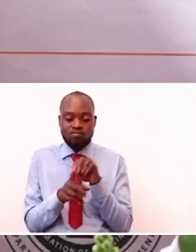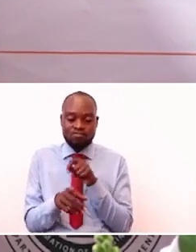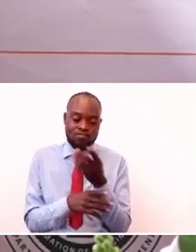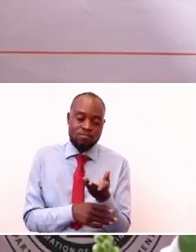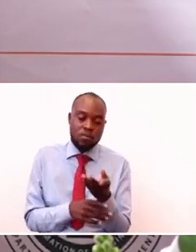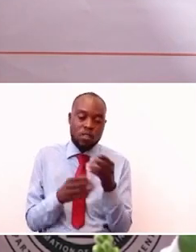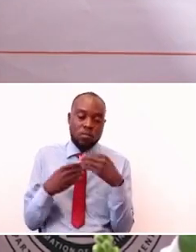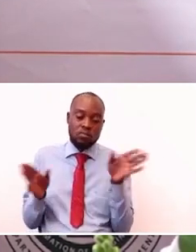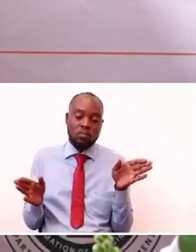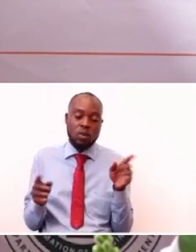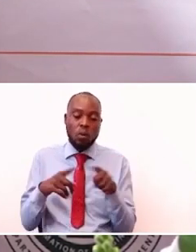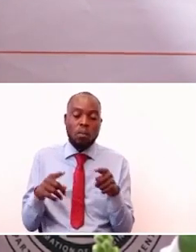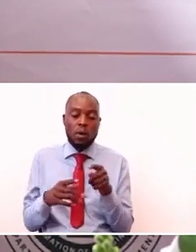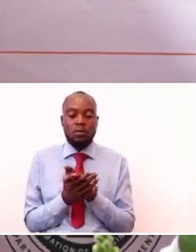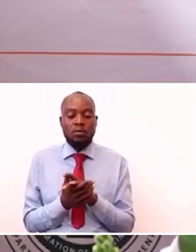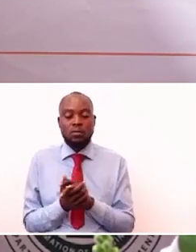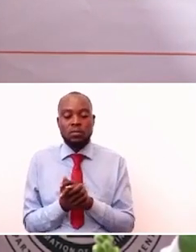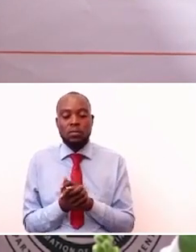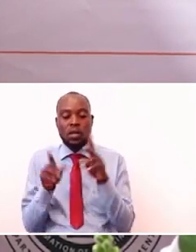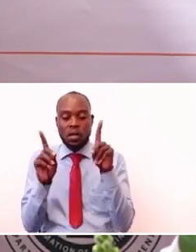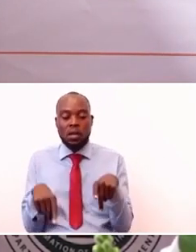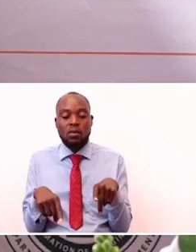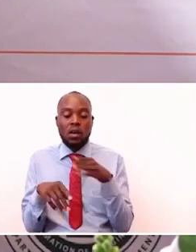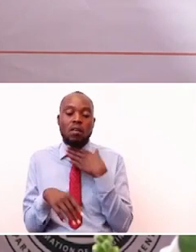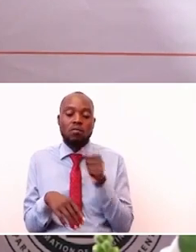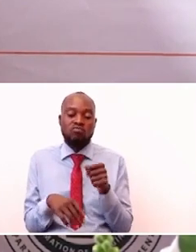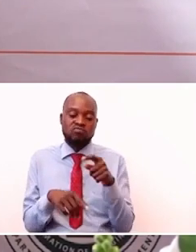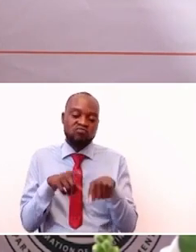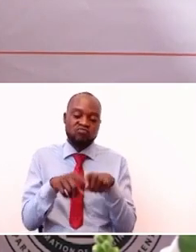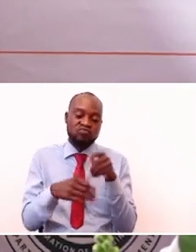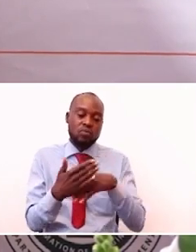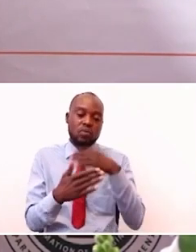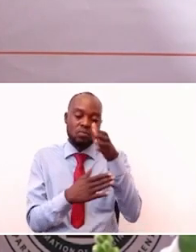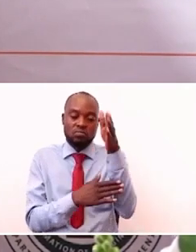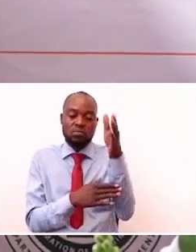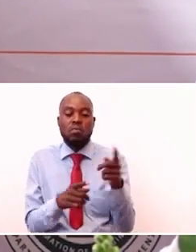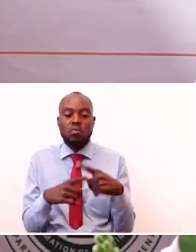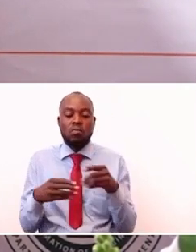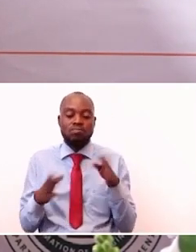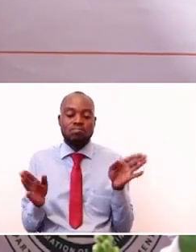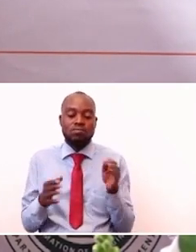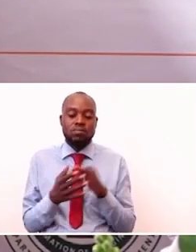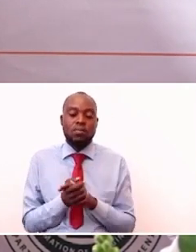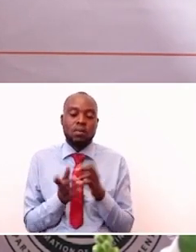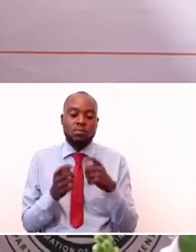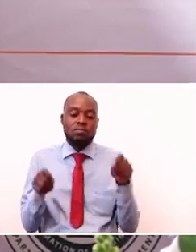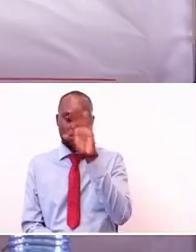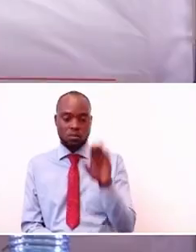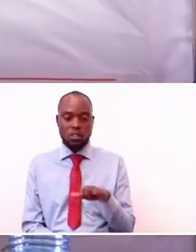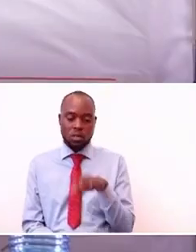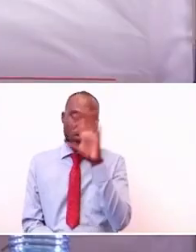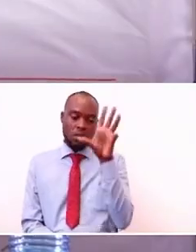transparency, which I think, as people who want to move forward, transparency and efficiency are really important for us as a